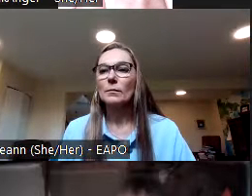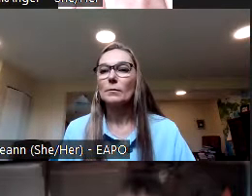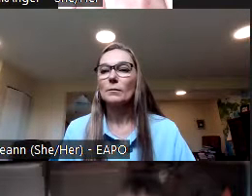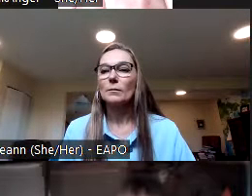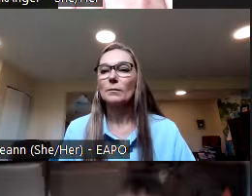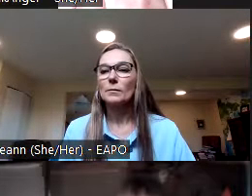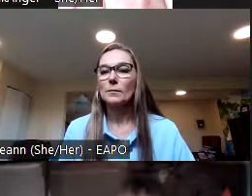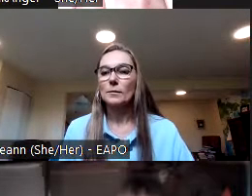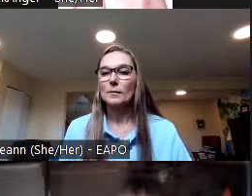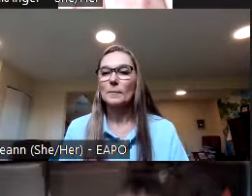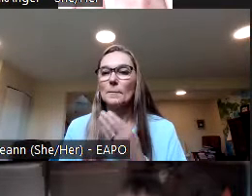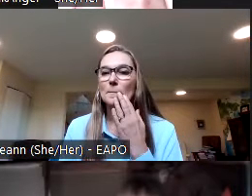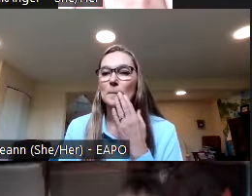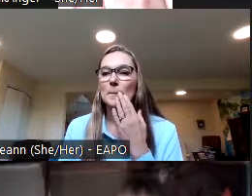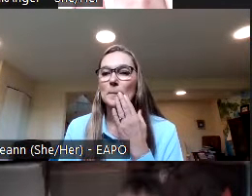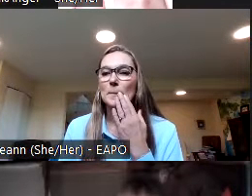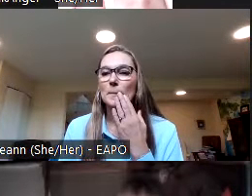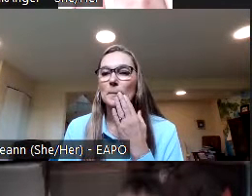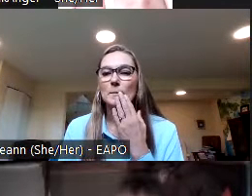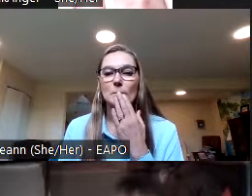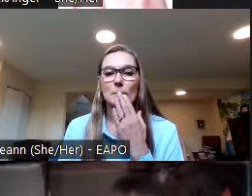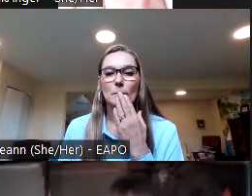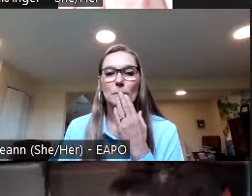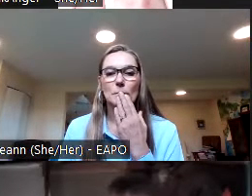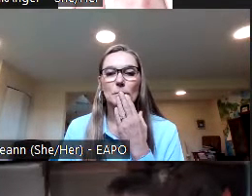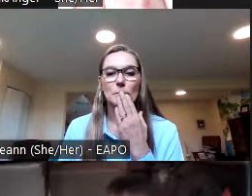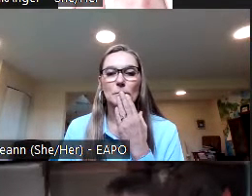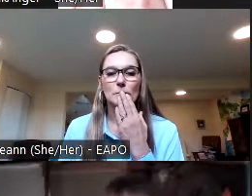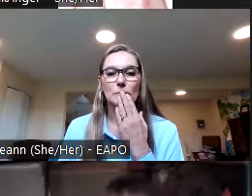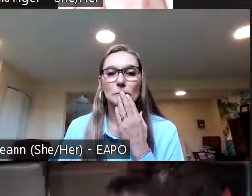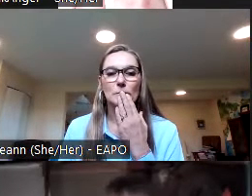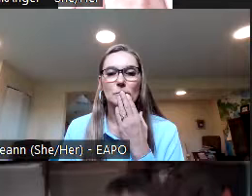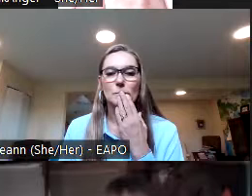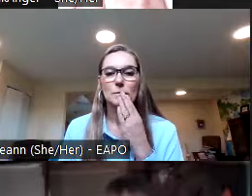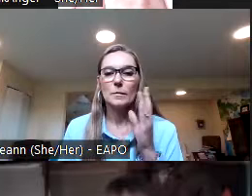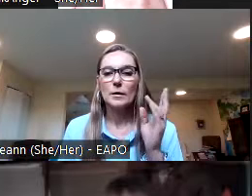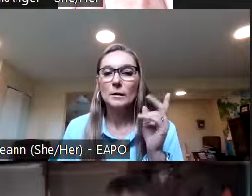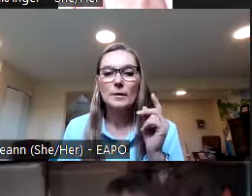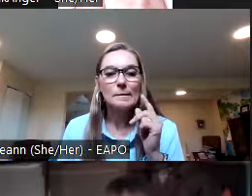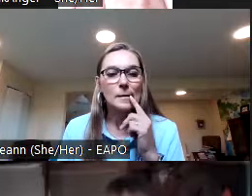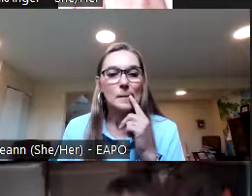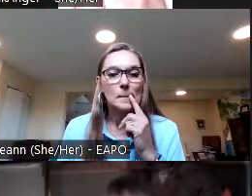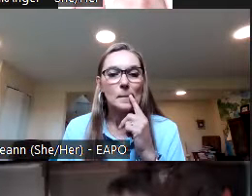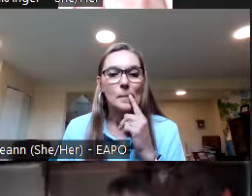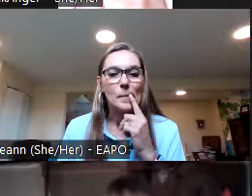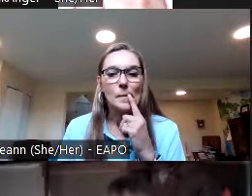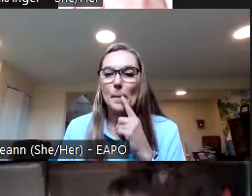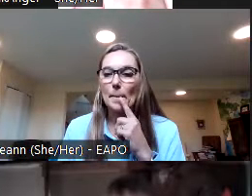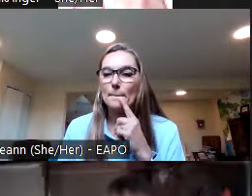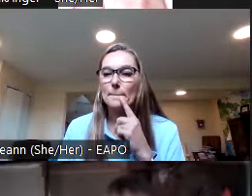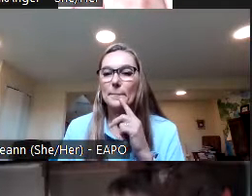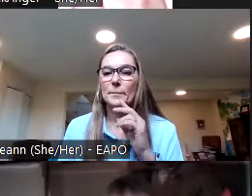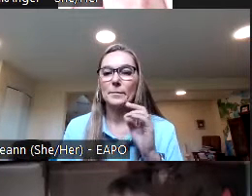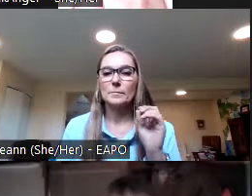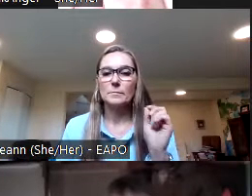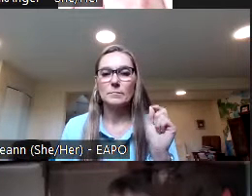Abuse. I'm connecting today from the unceded ancestral territory of the Coast Salish peoples, so